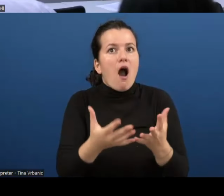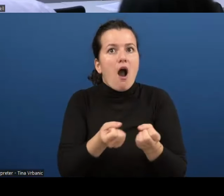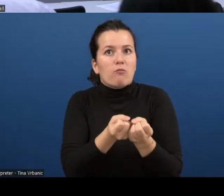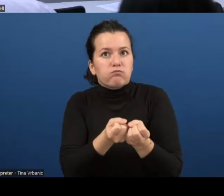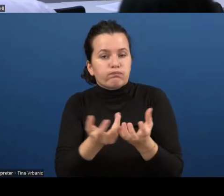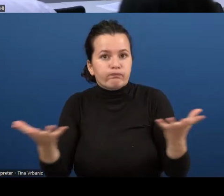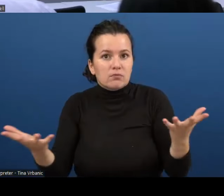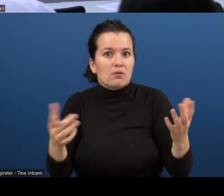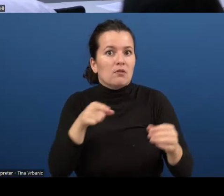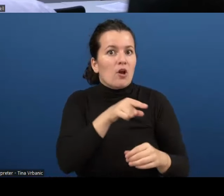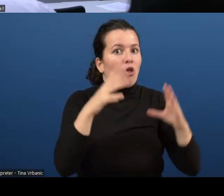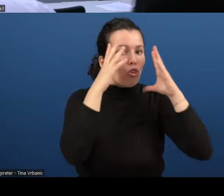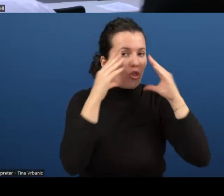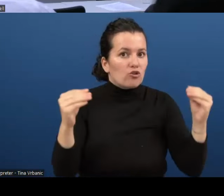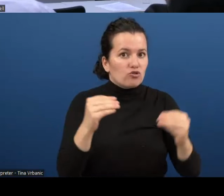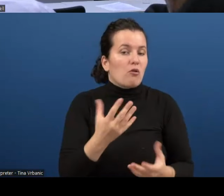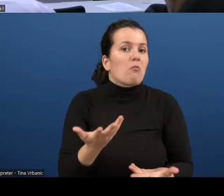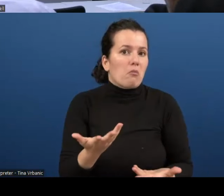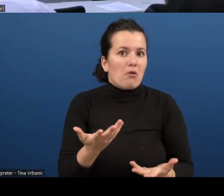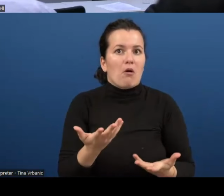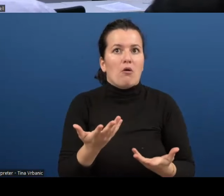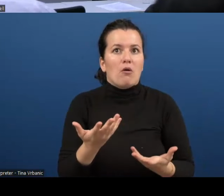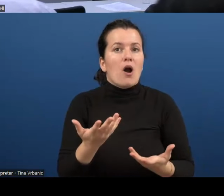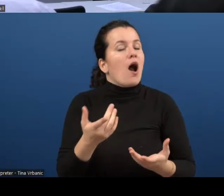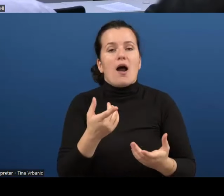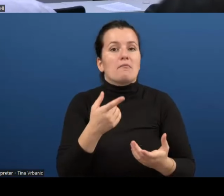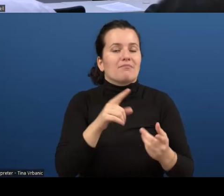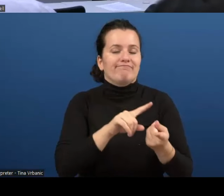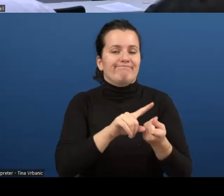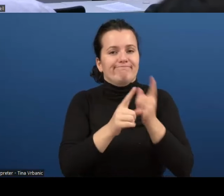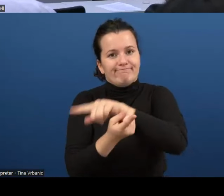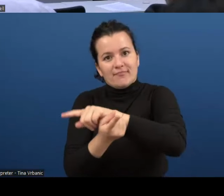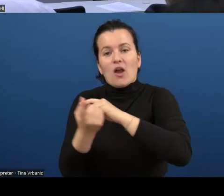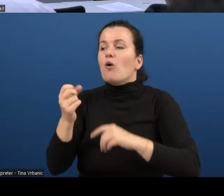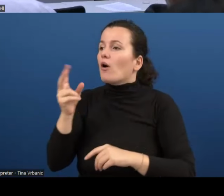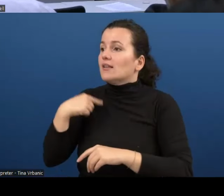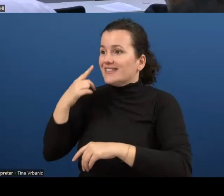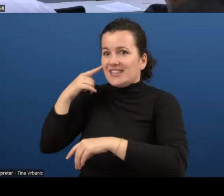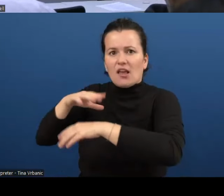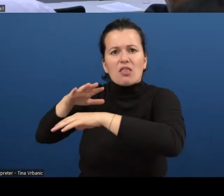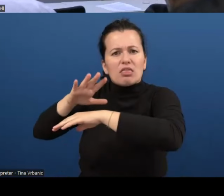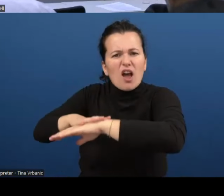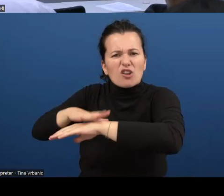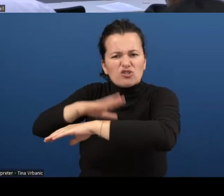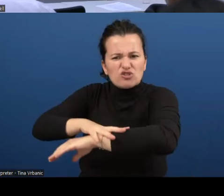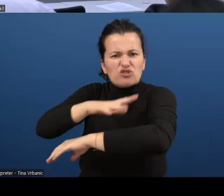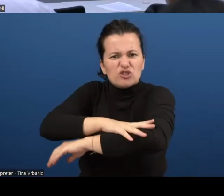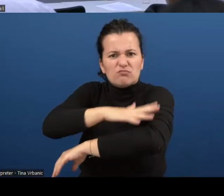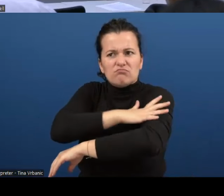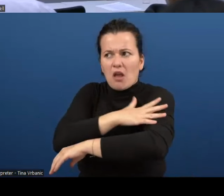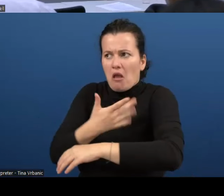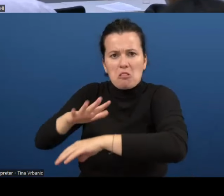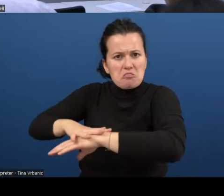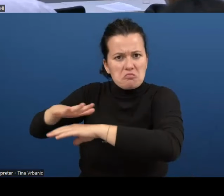modalities within the touch, like pressure or squeezing, thermal stimulation, although thermal is